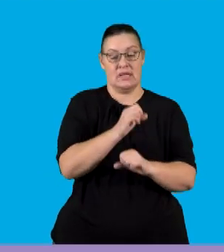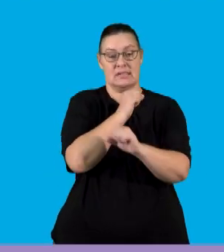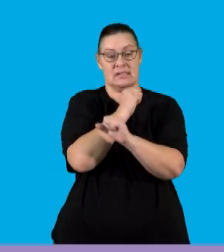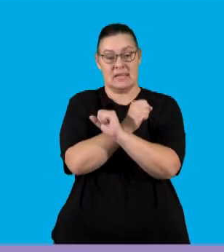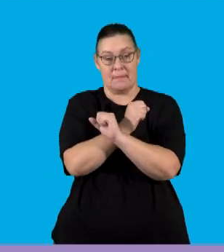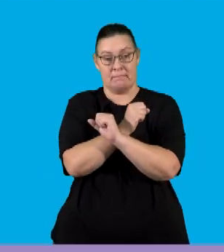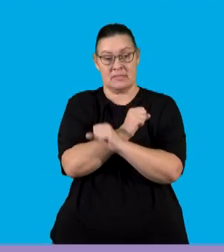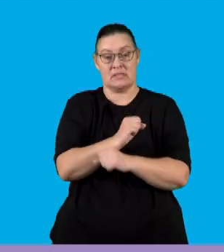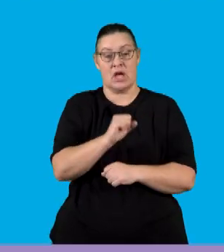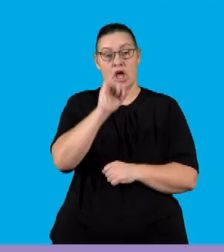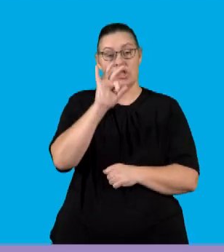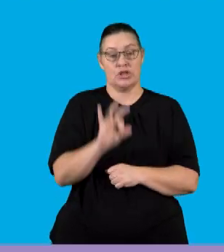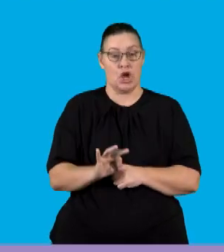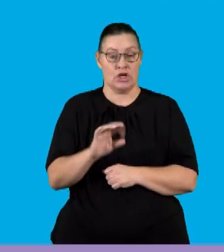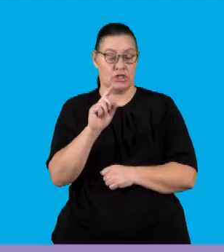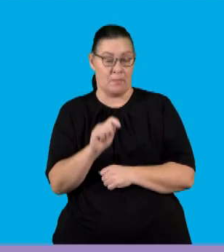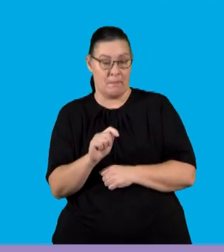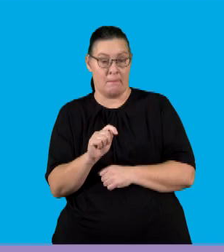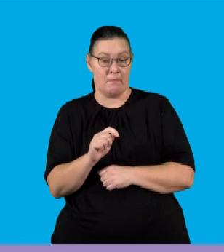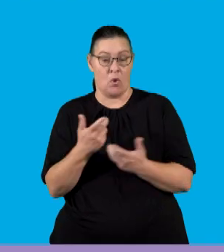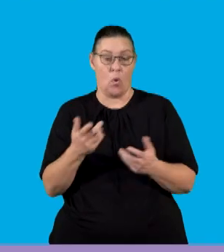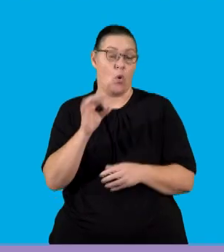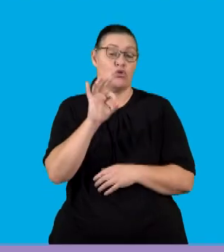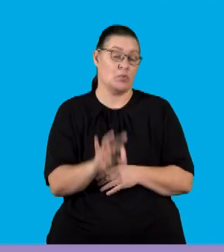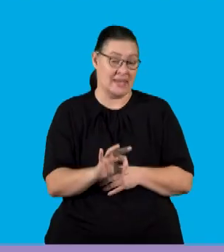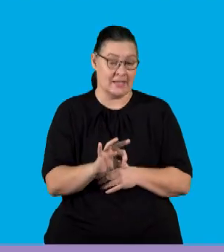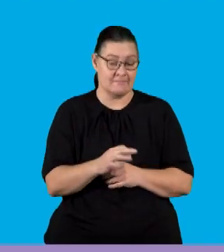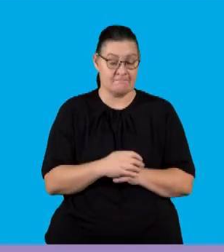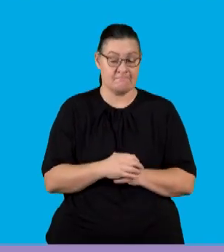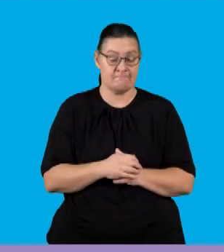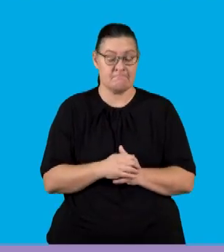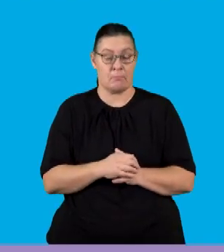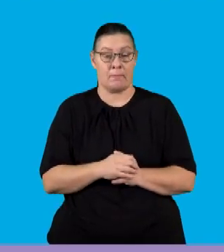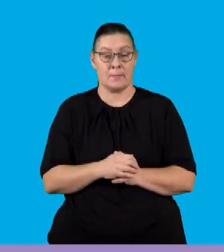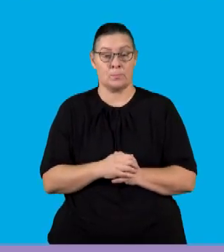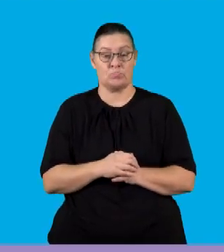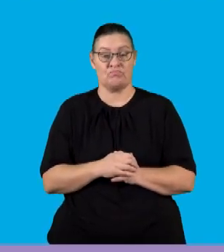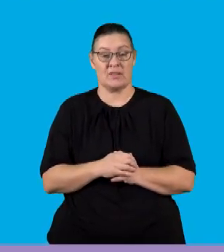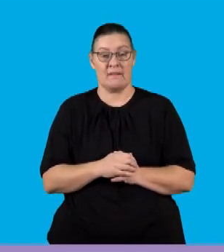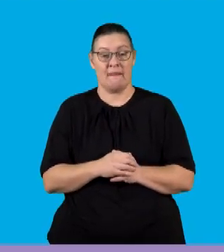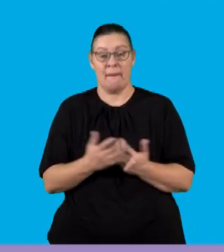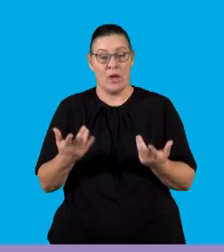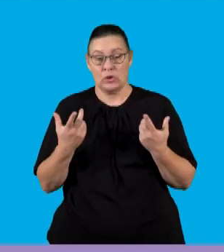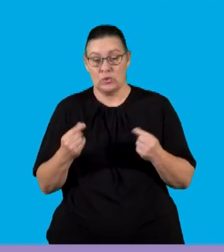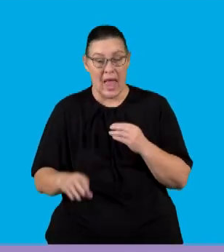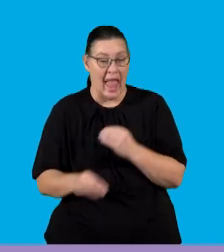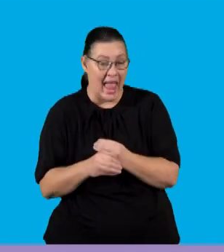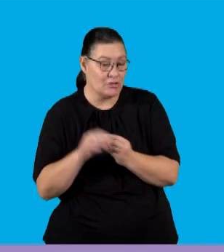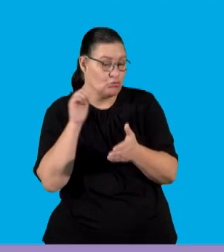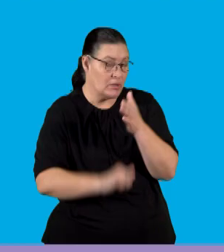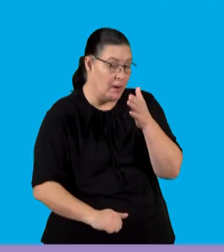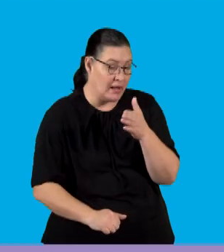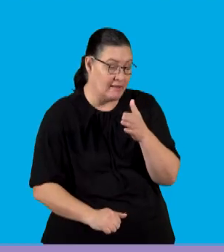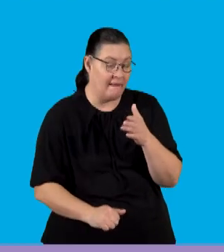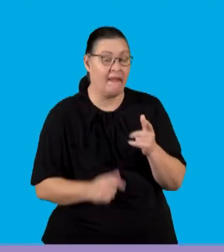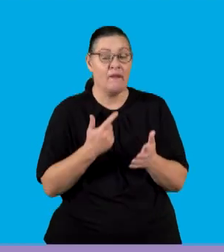3 multiplied by the third term, or a 3, sorry, a negative 3 multiplied by a 3. What are we going to